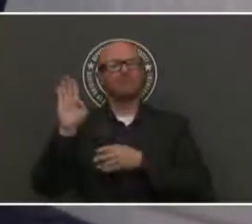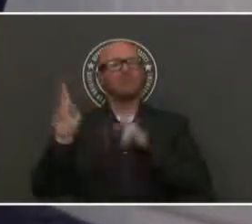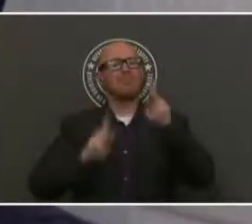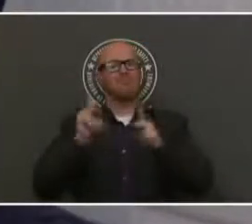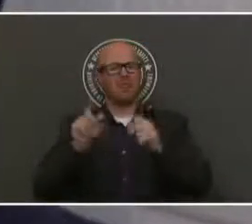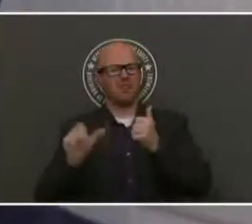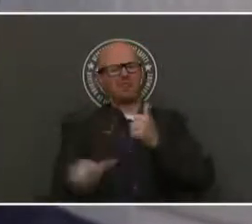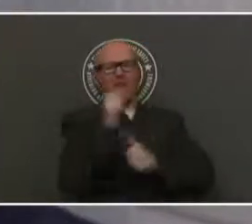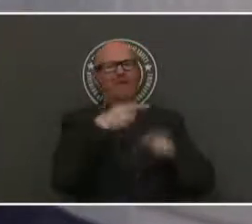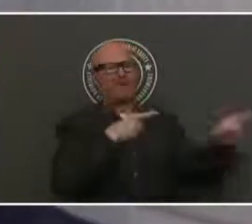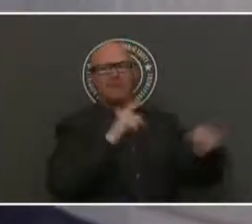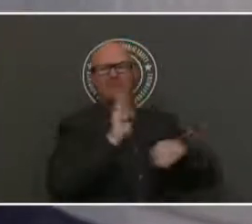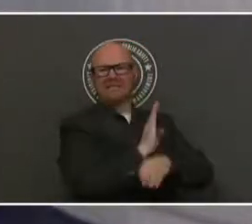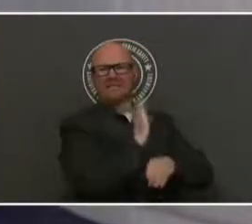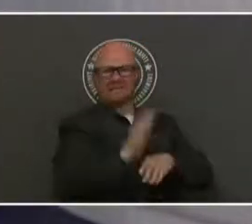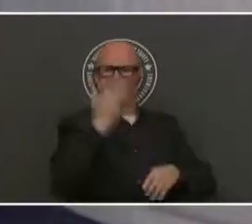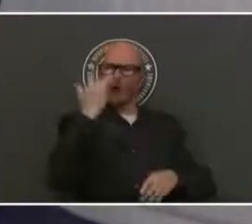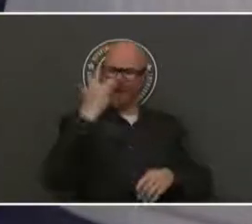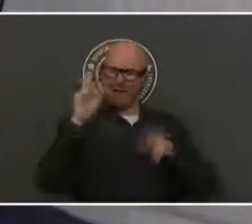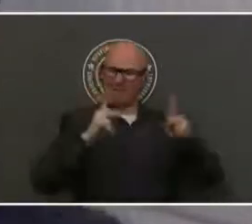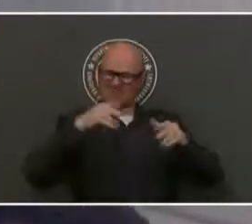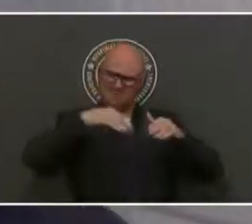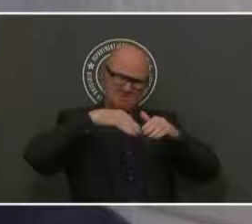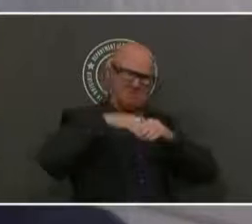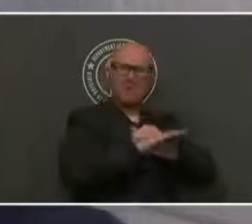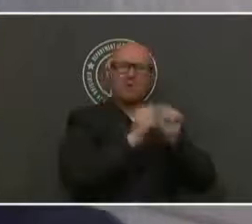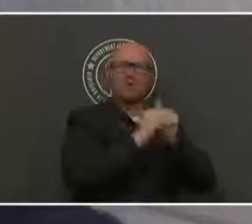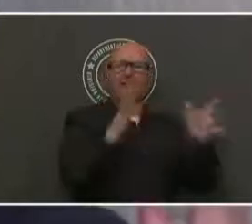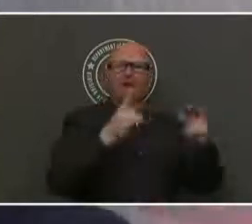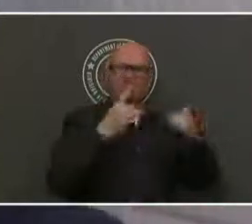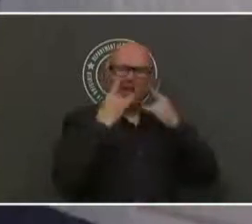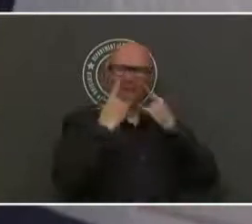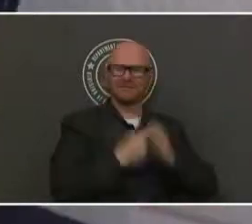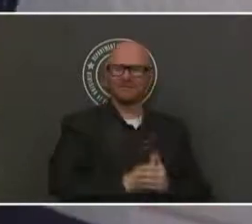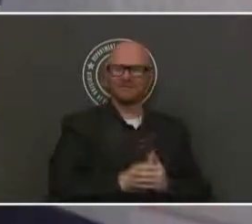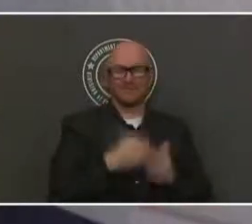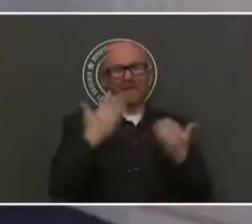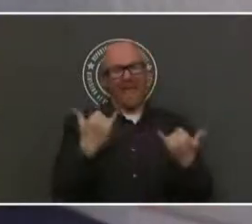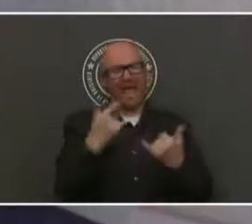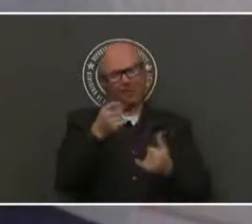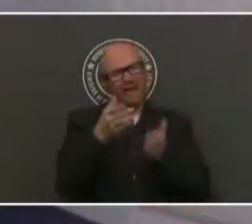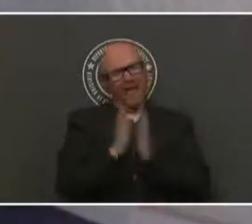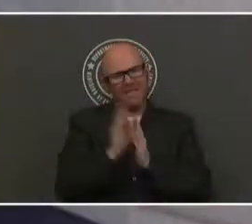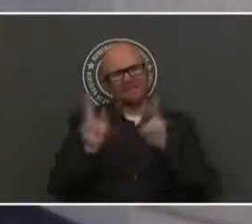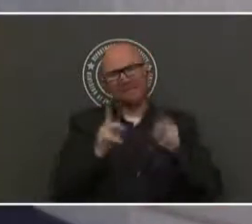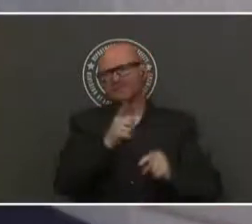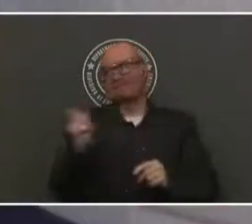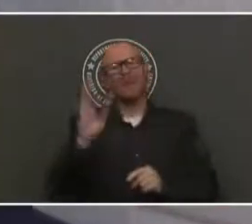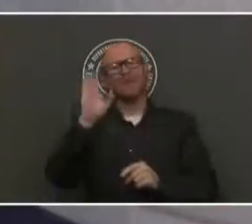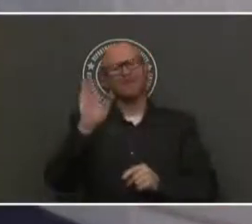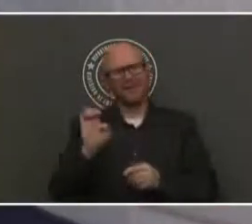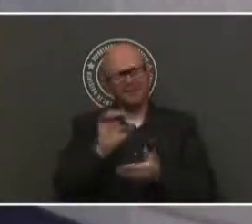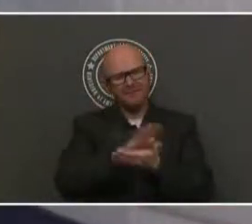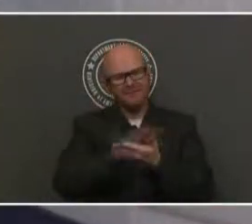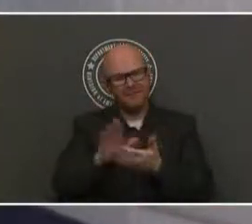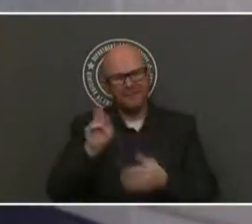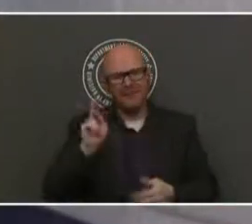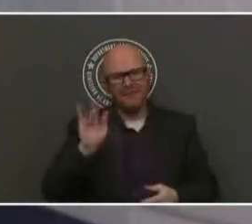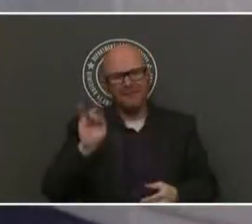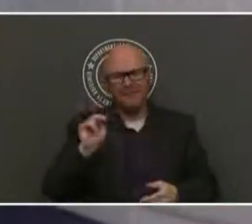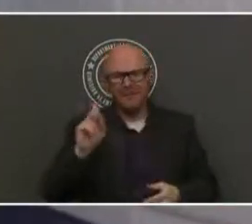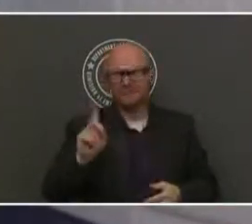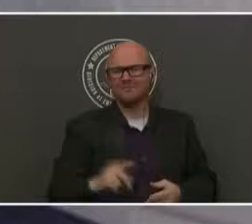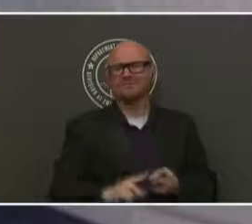trying to enforce their mask policies. And you've asked people to be kind and to be respectful, but there's still